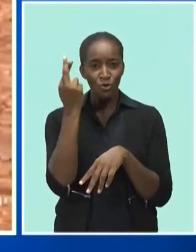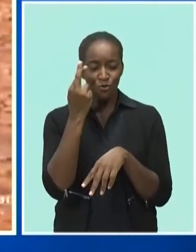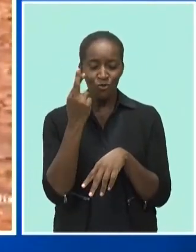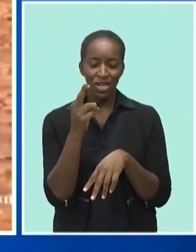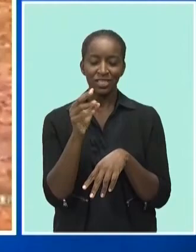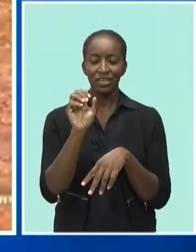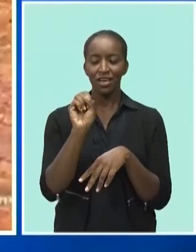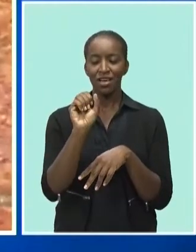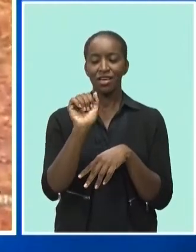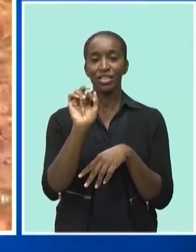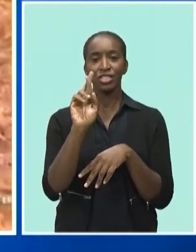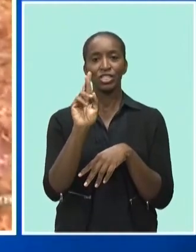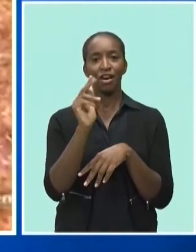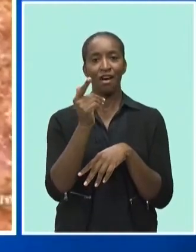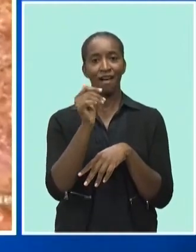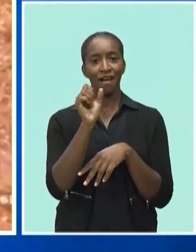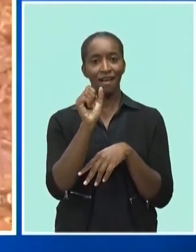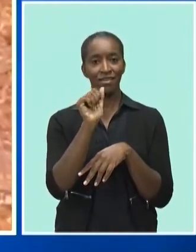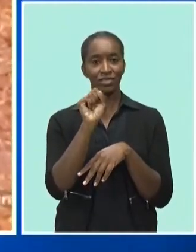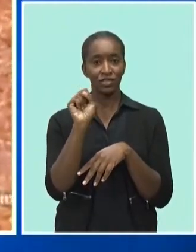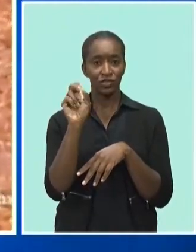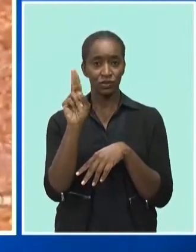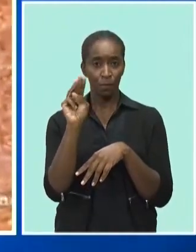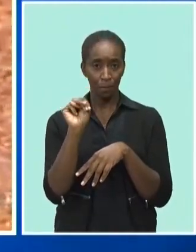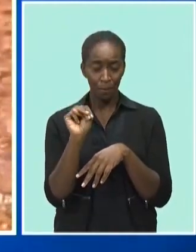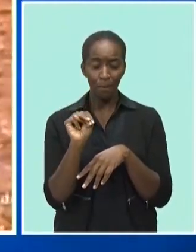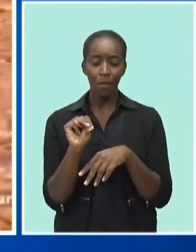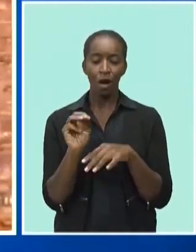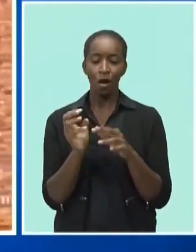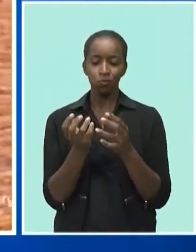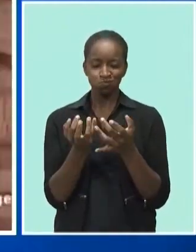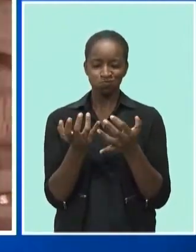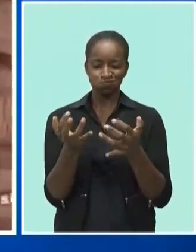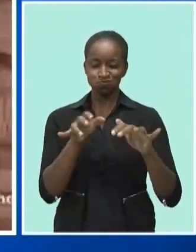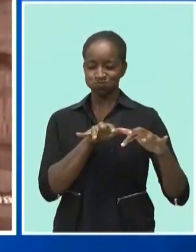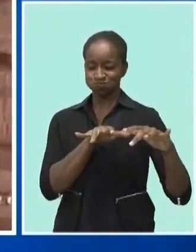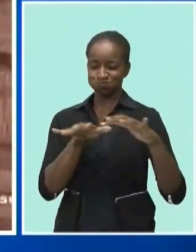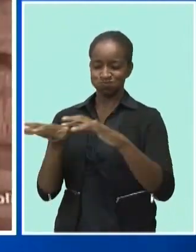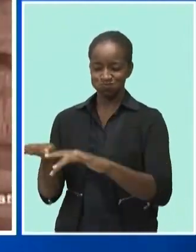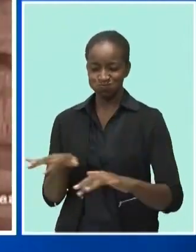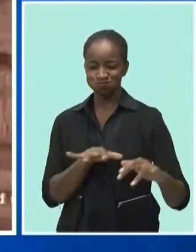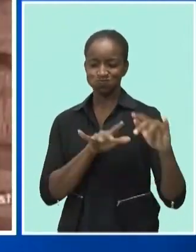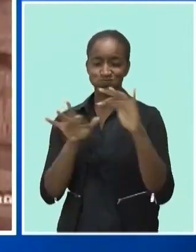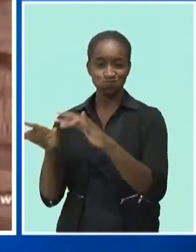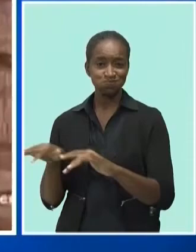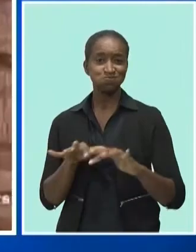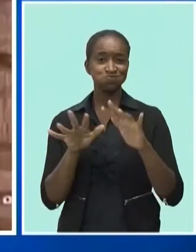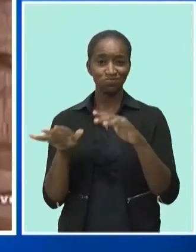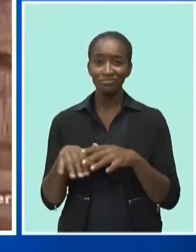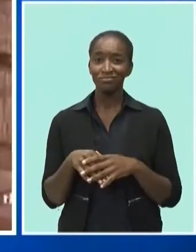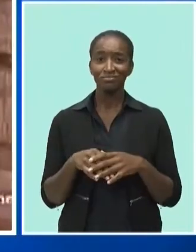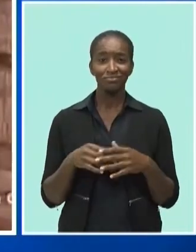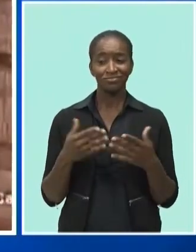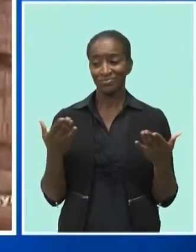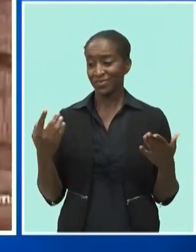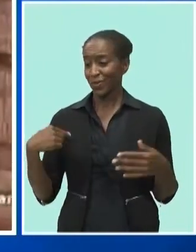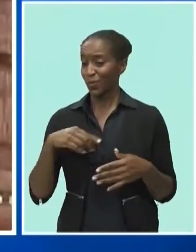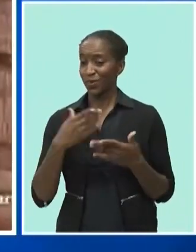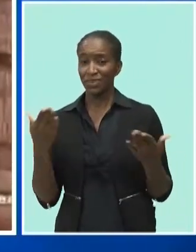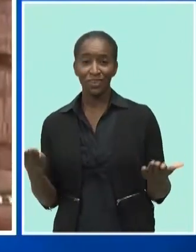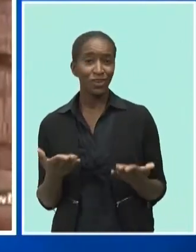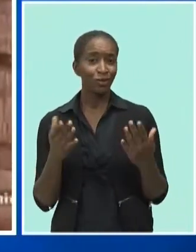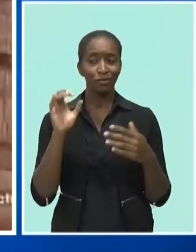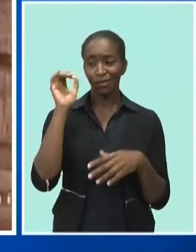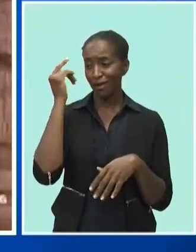situation right now. He says this will need a multi-agency approach. Let's all work together. This